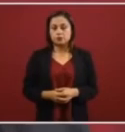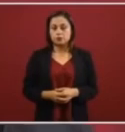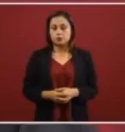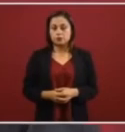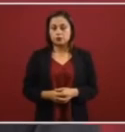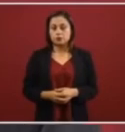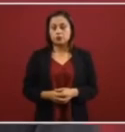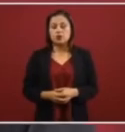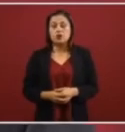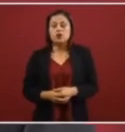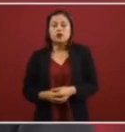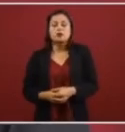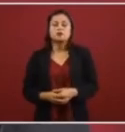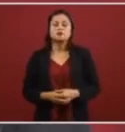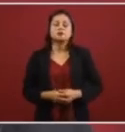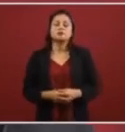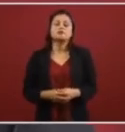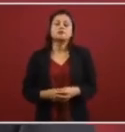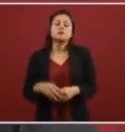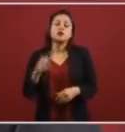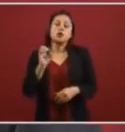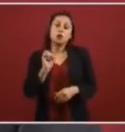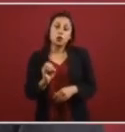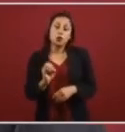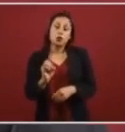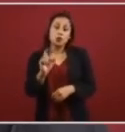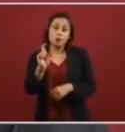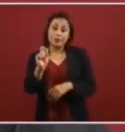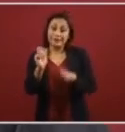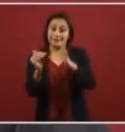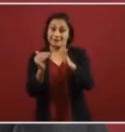O 20 mil millones